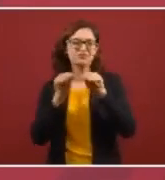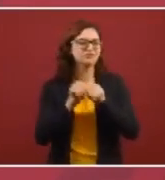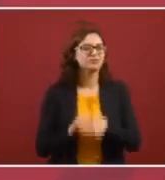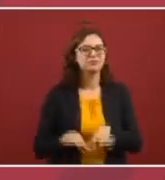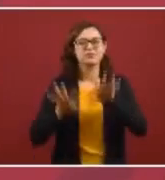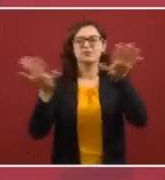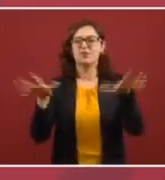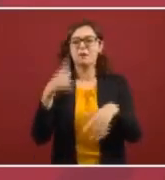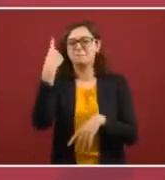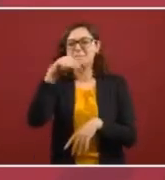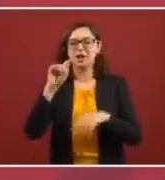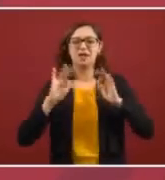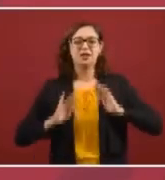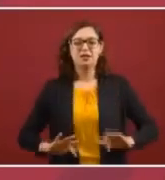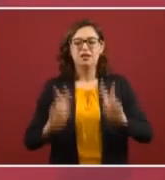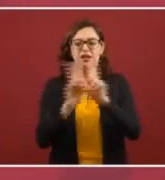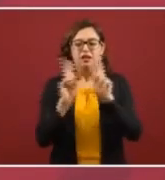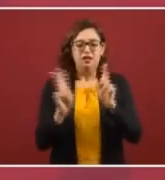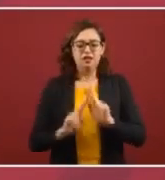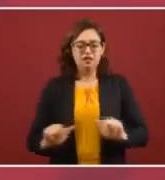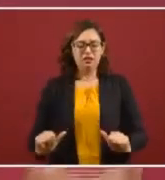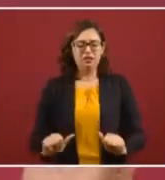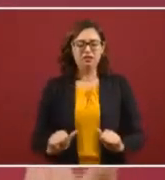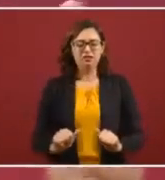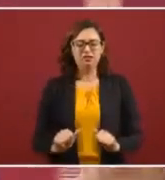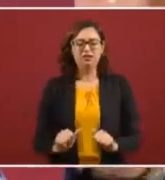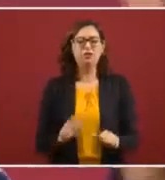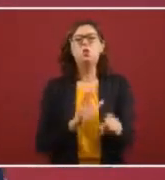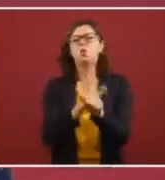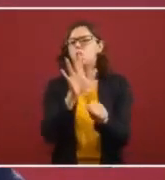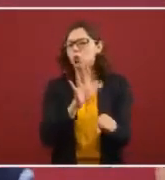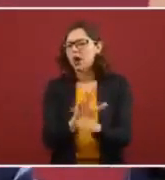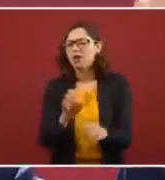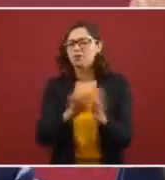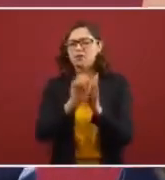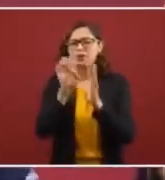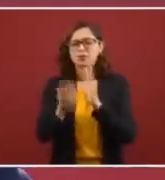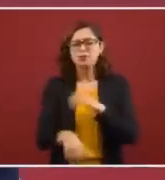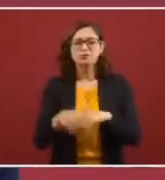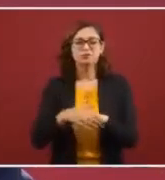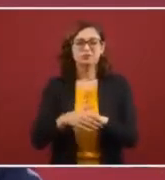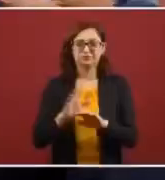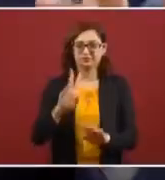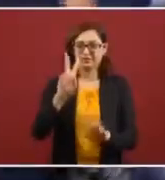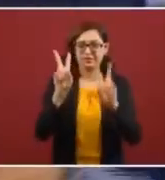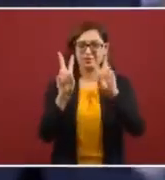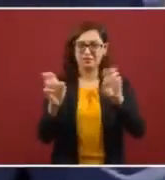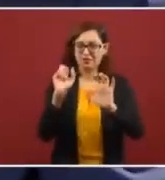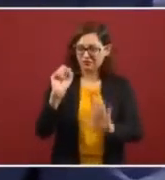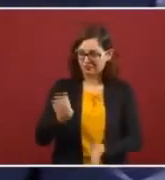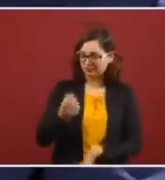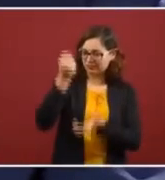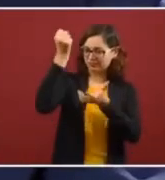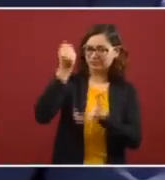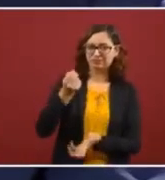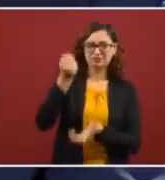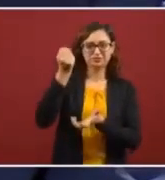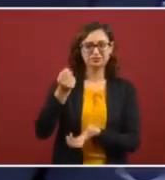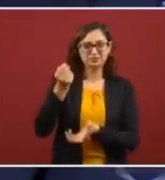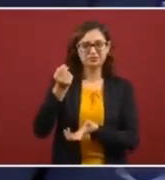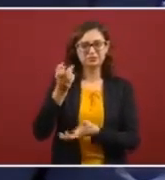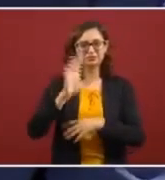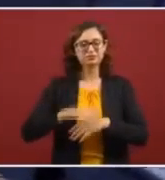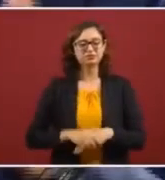guarantee peace and tranquility. One instrument that is important is the budget.